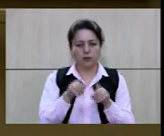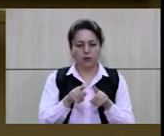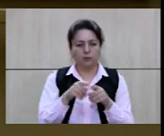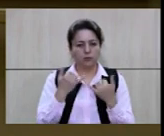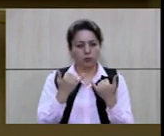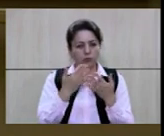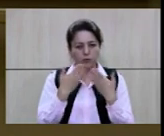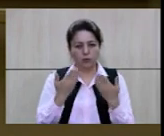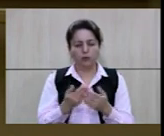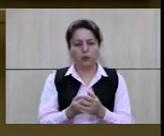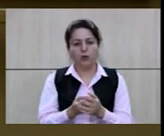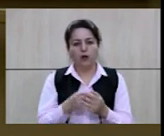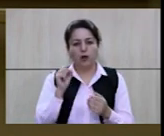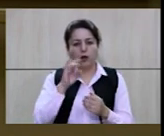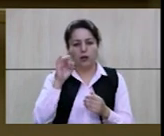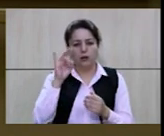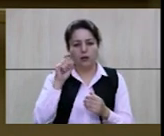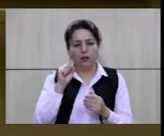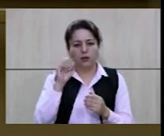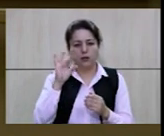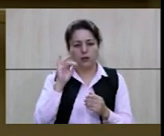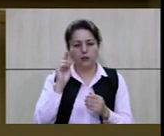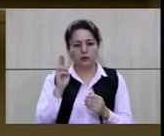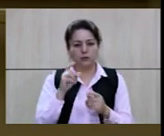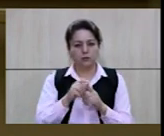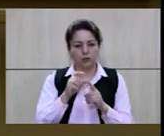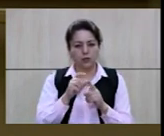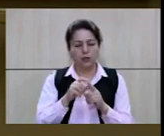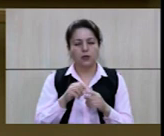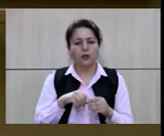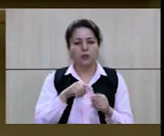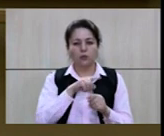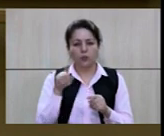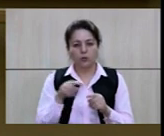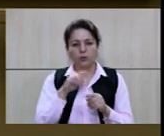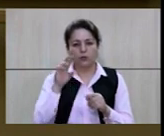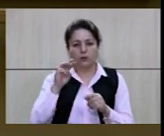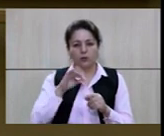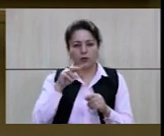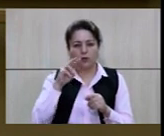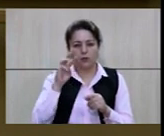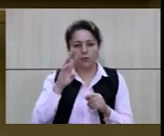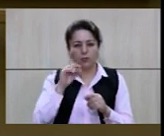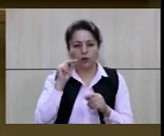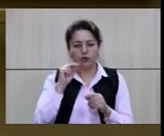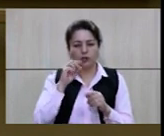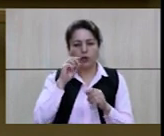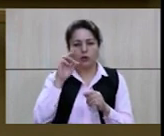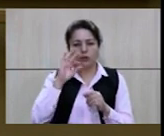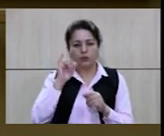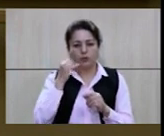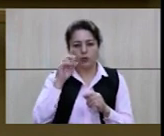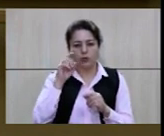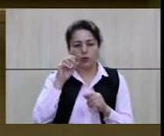yo'q. Arxaik so'zlar. Arxaik so'zlarga tilmoch, jo'grafiya, ulus